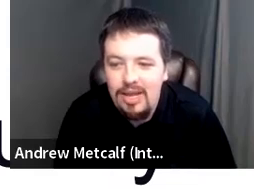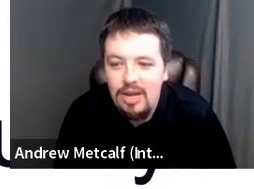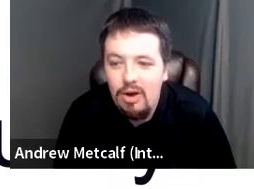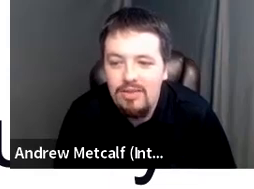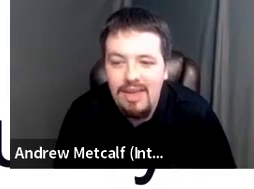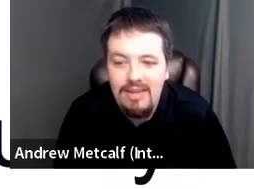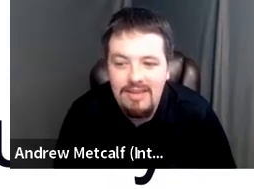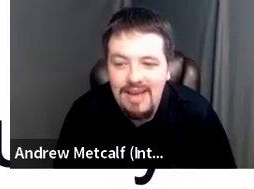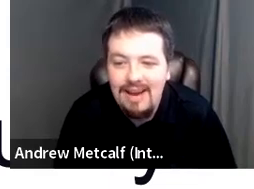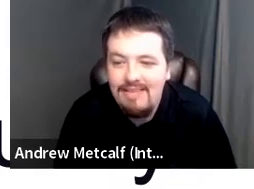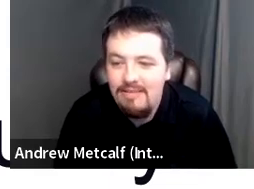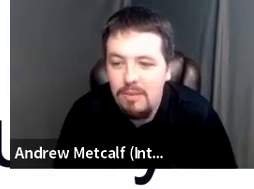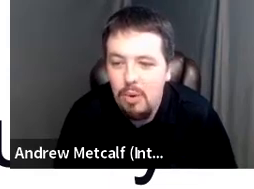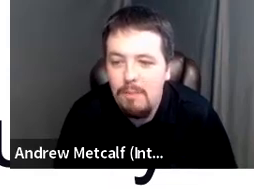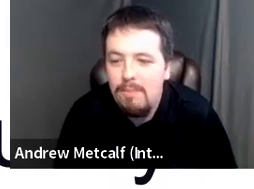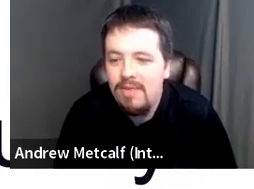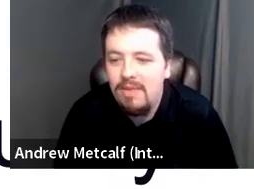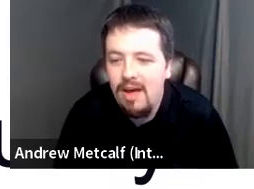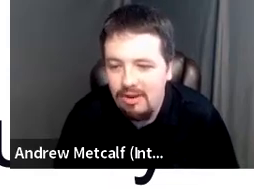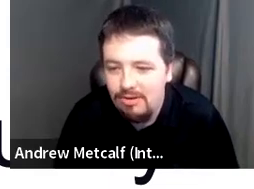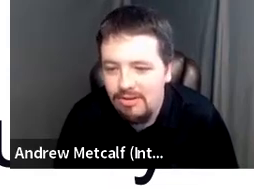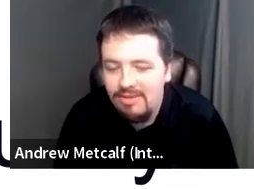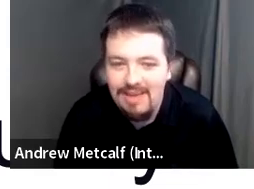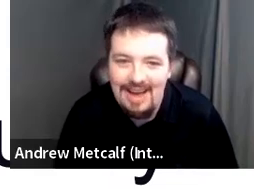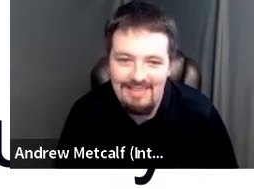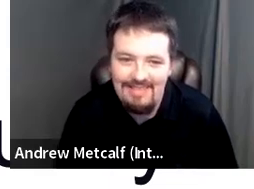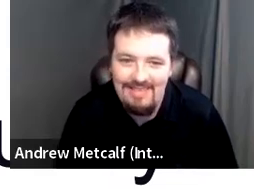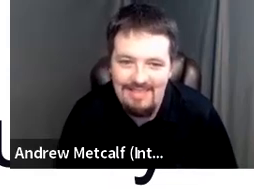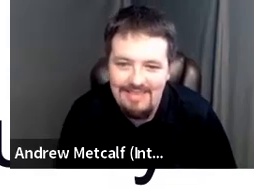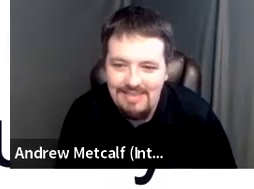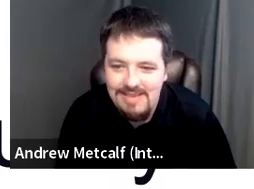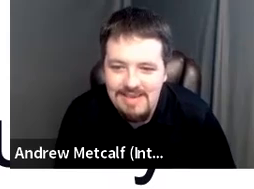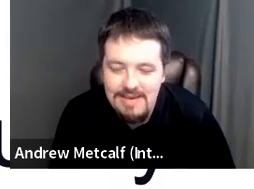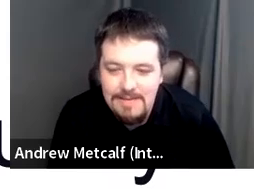And what he called a sign system or methodical sign.